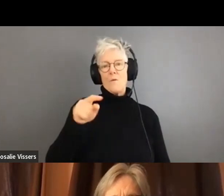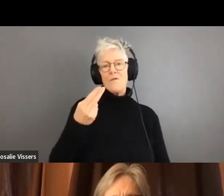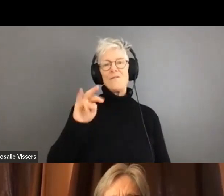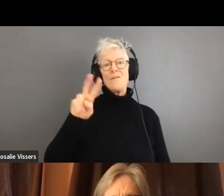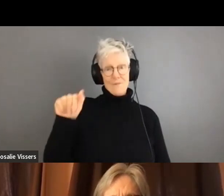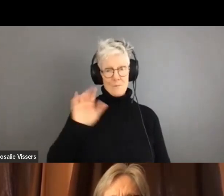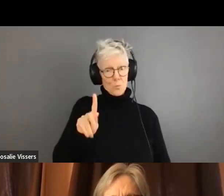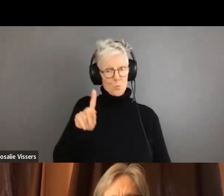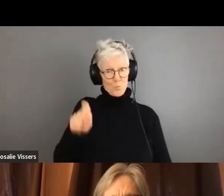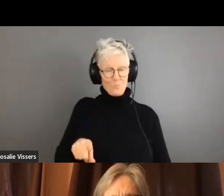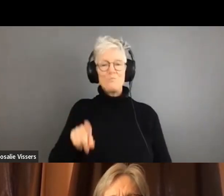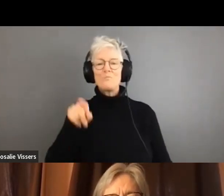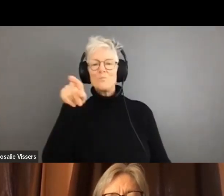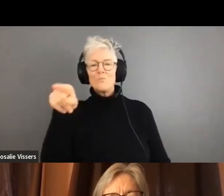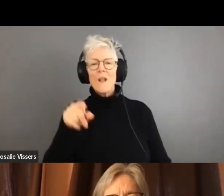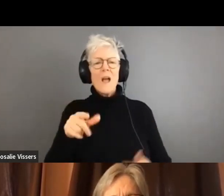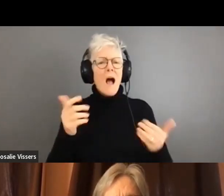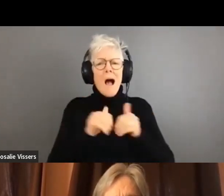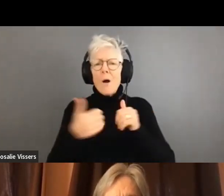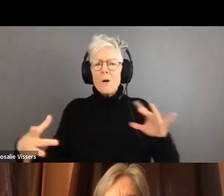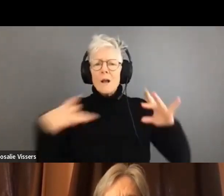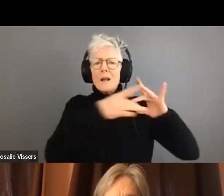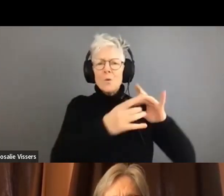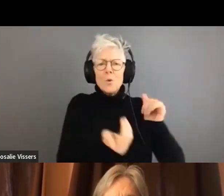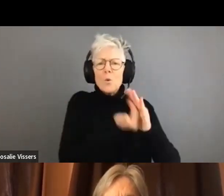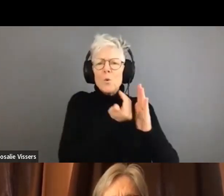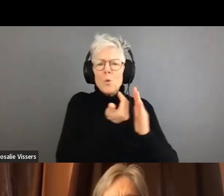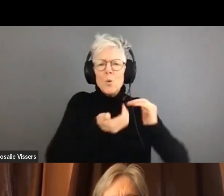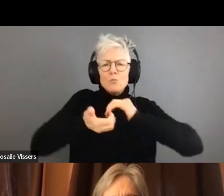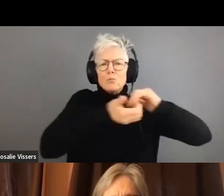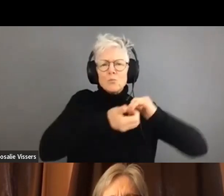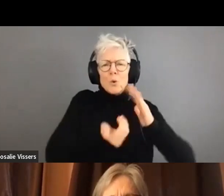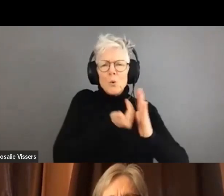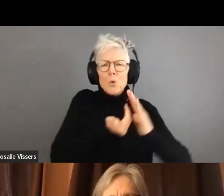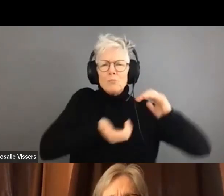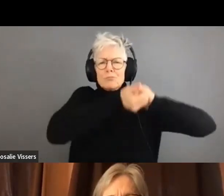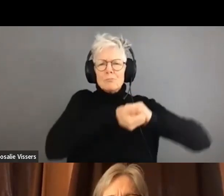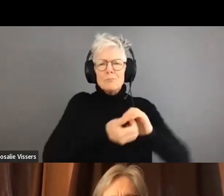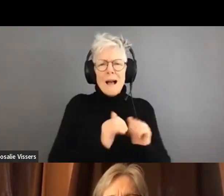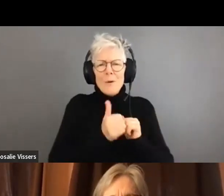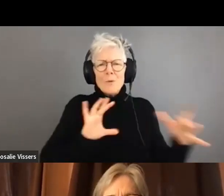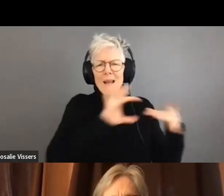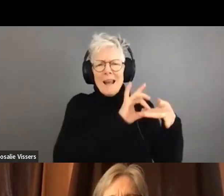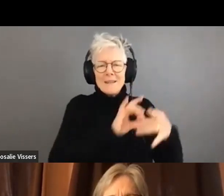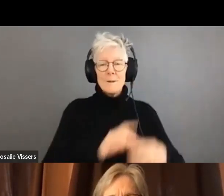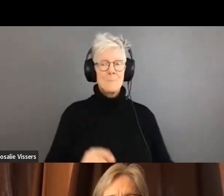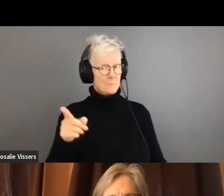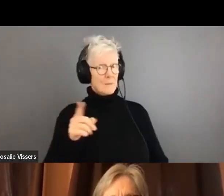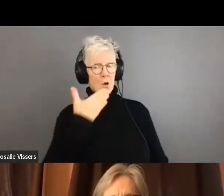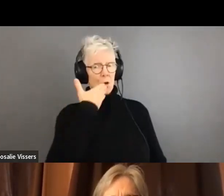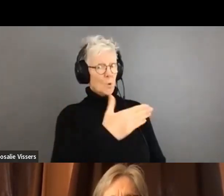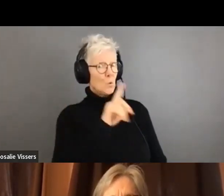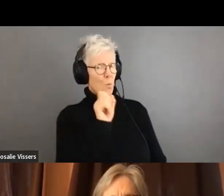Her question is, what is a good method to connect with new collaborators? Yeah, this is always a good question. And hey, you